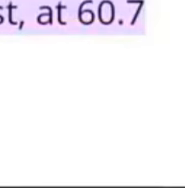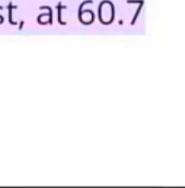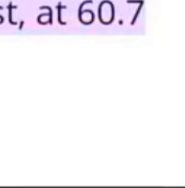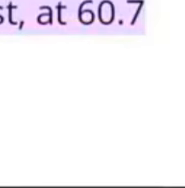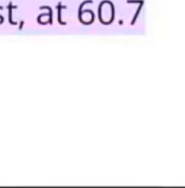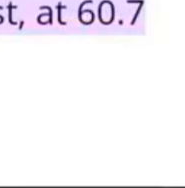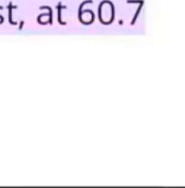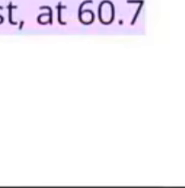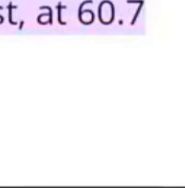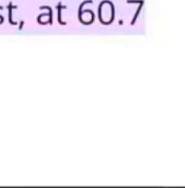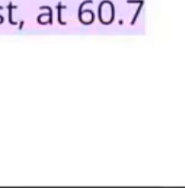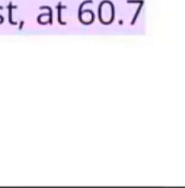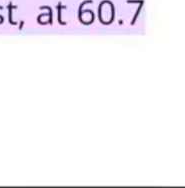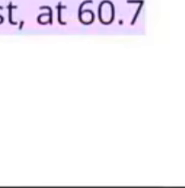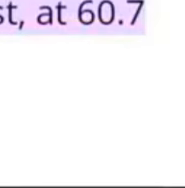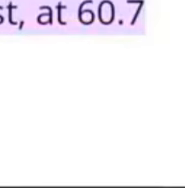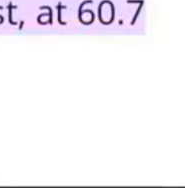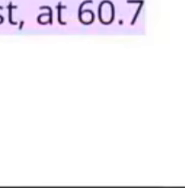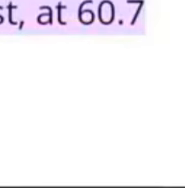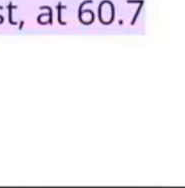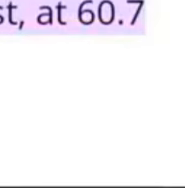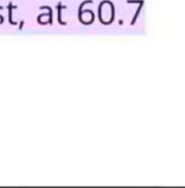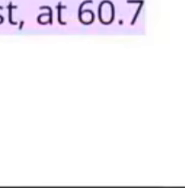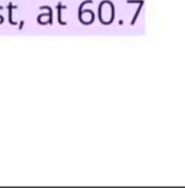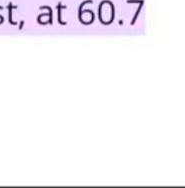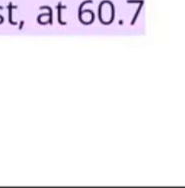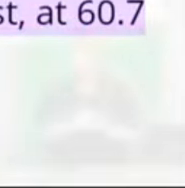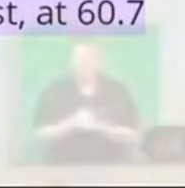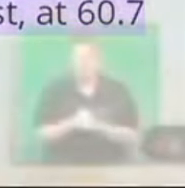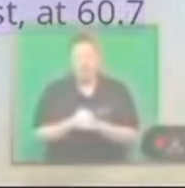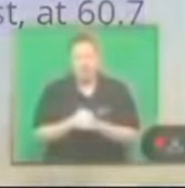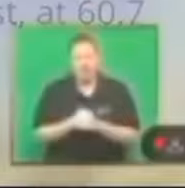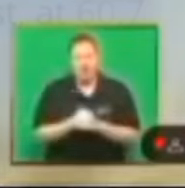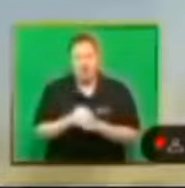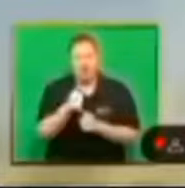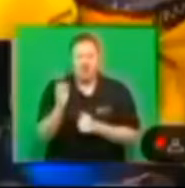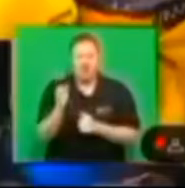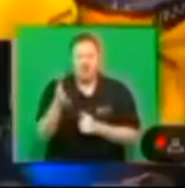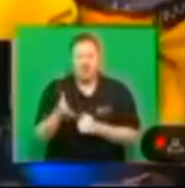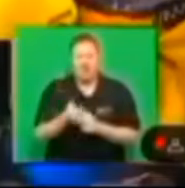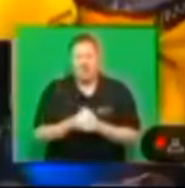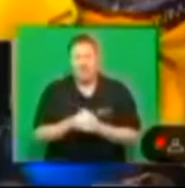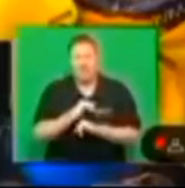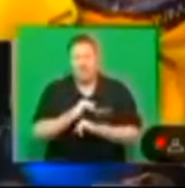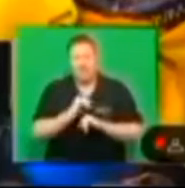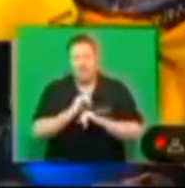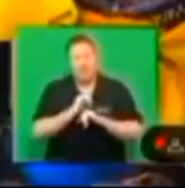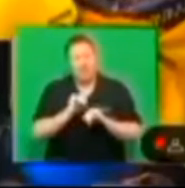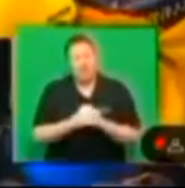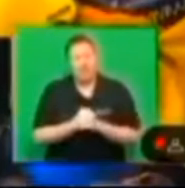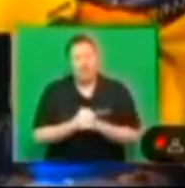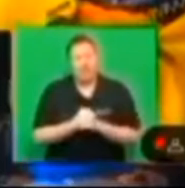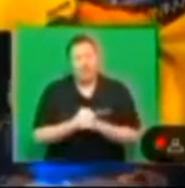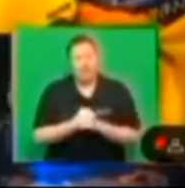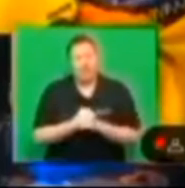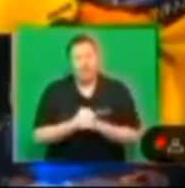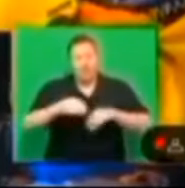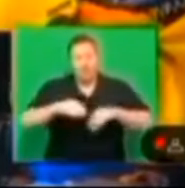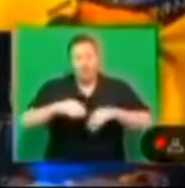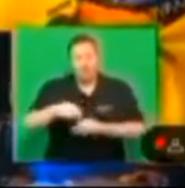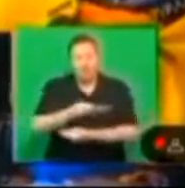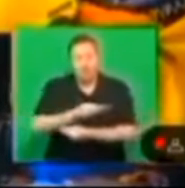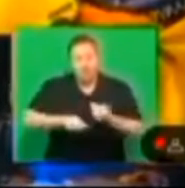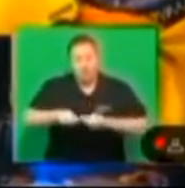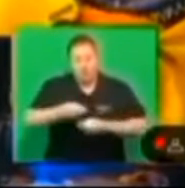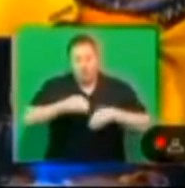the youth, at this moment is actually 64%. I want to talk about corruption.